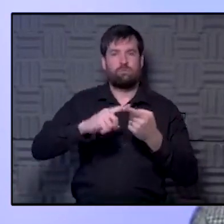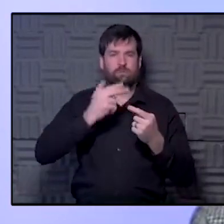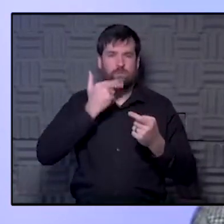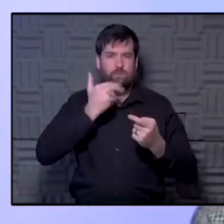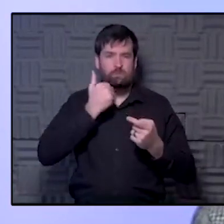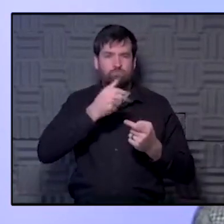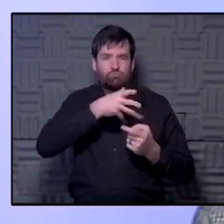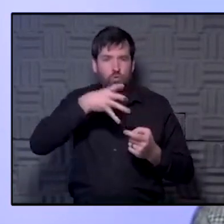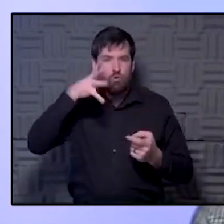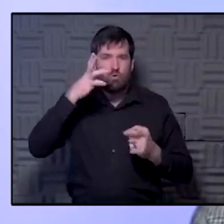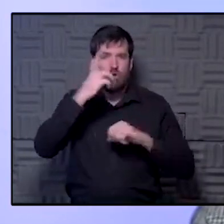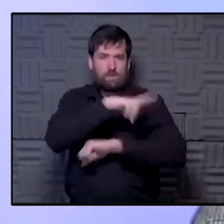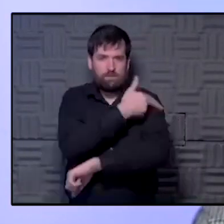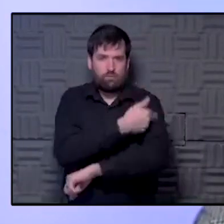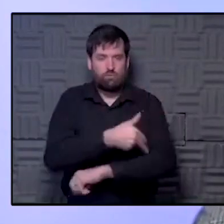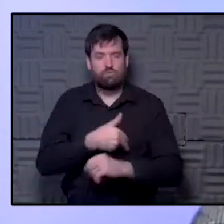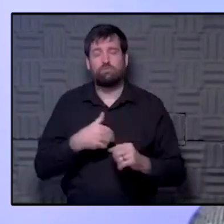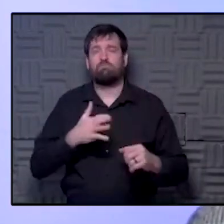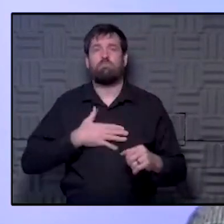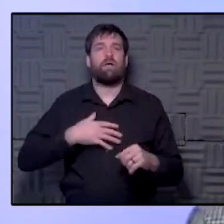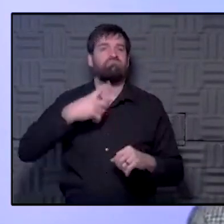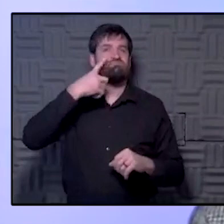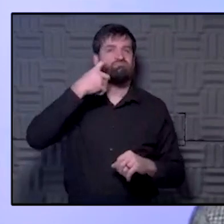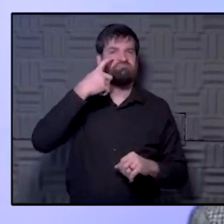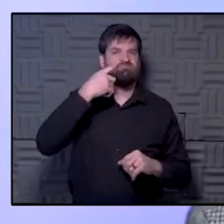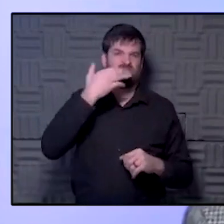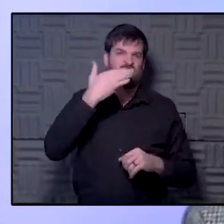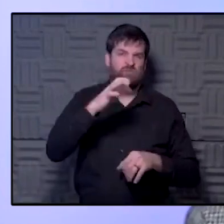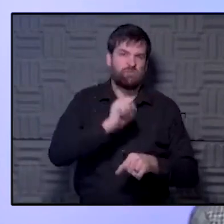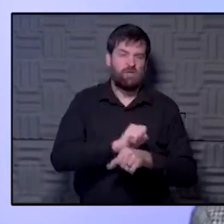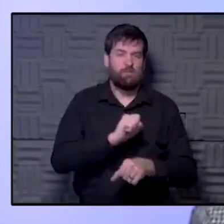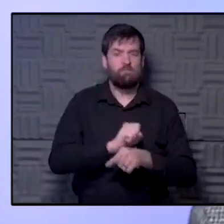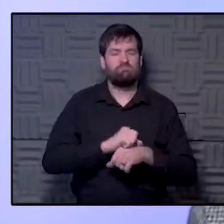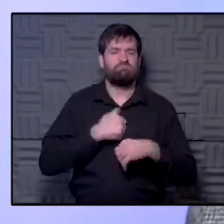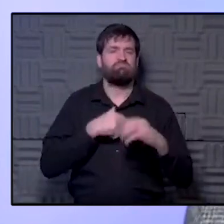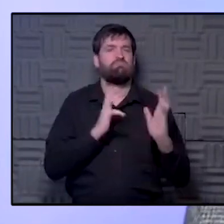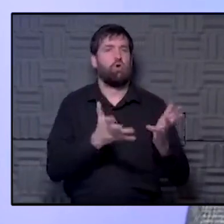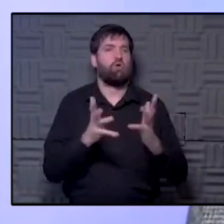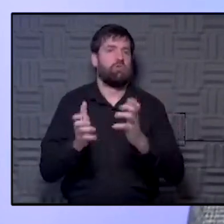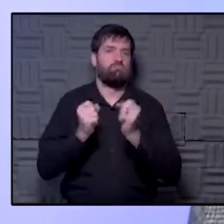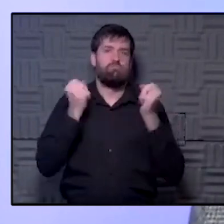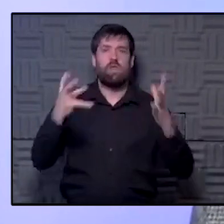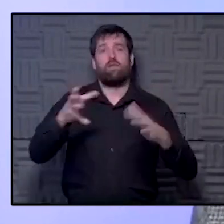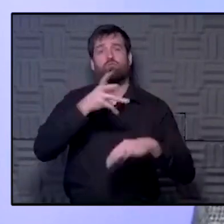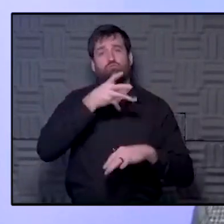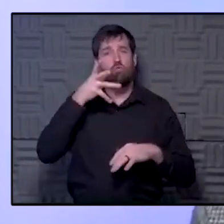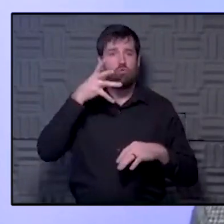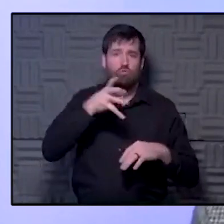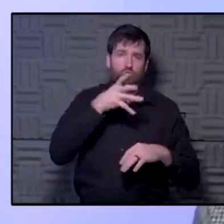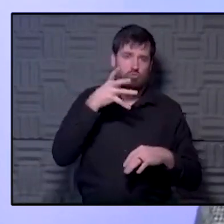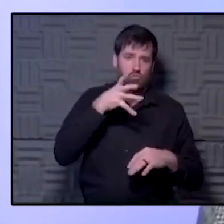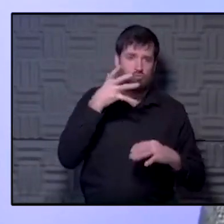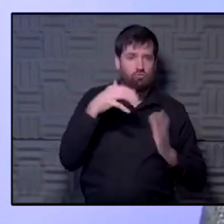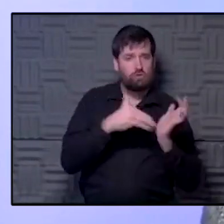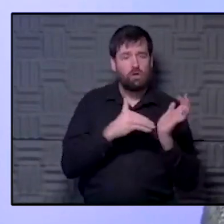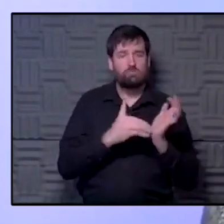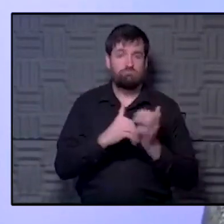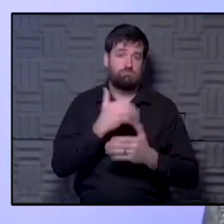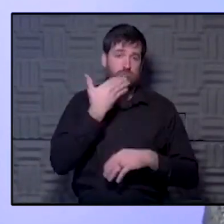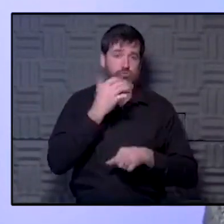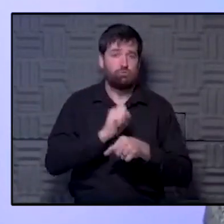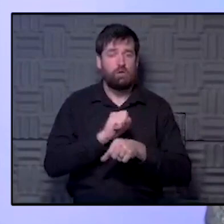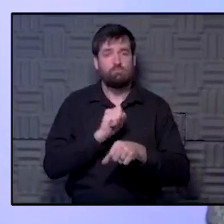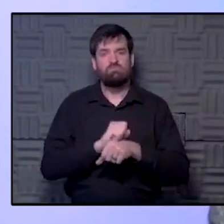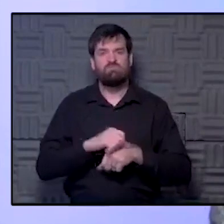hospitals, my sense is they did a good job. I've been talking to a lot of rural docs in the last few weeks, and they did a pretty good job,